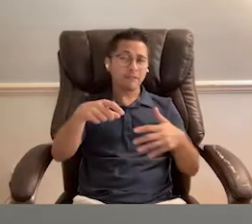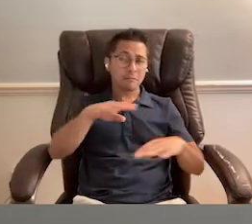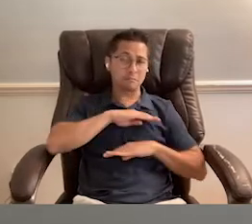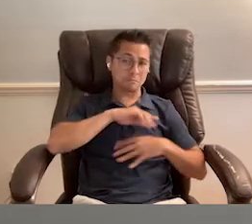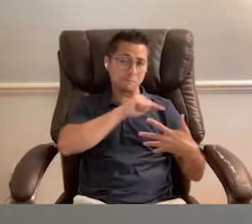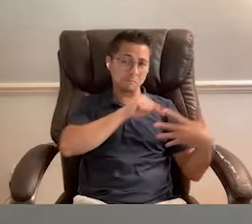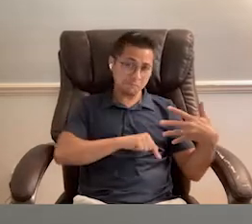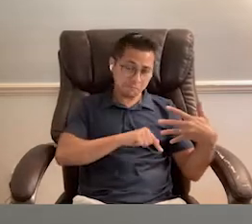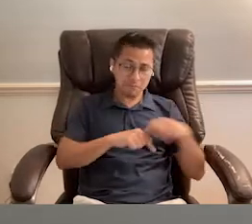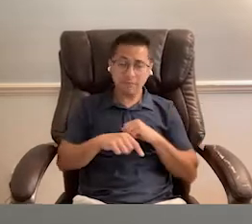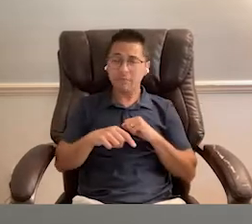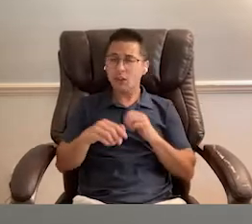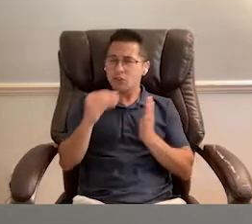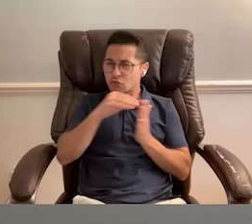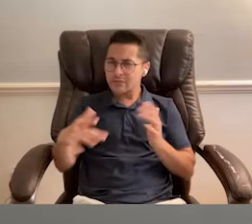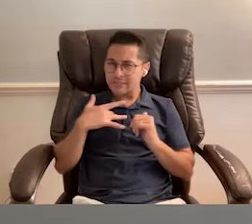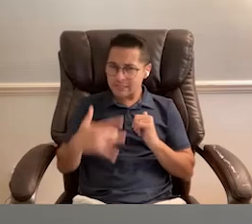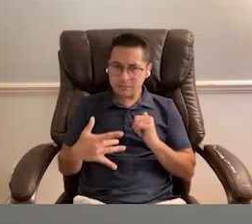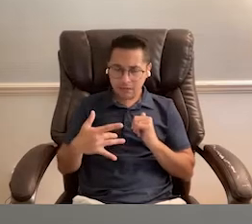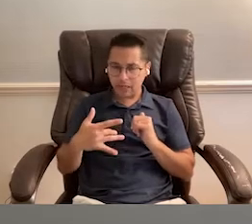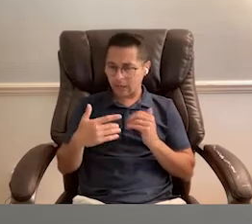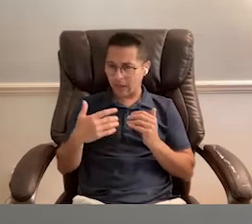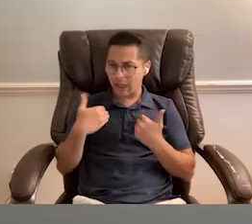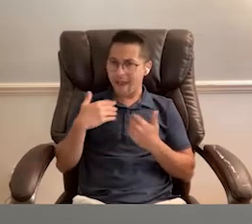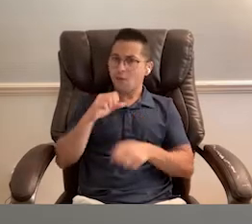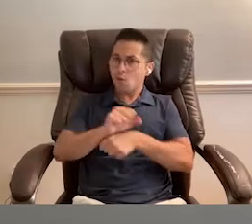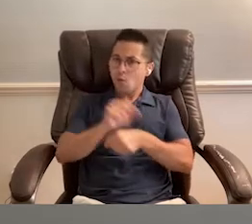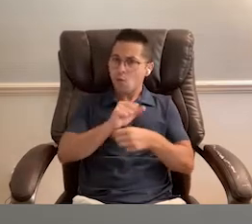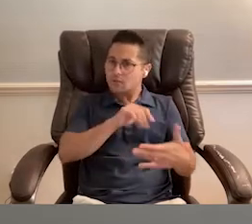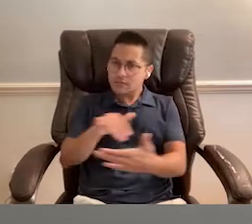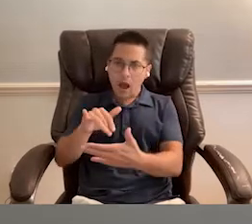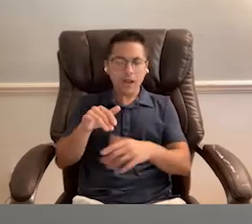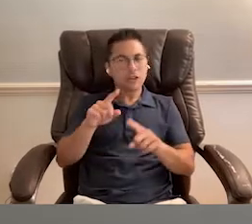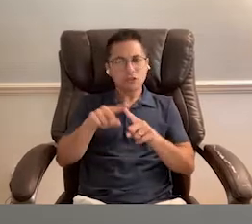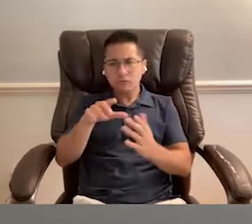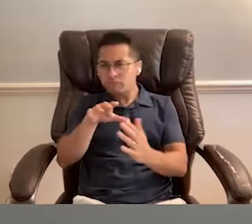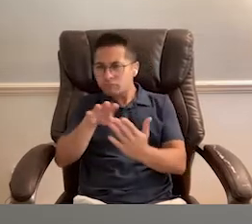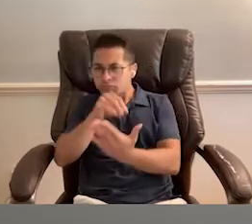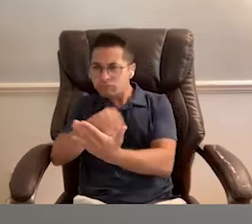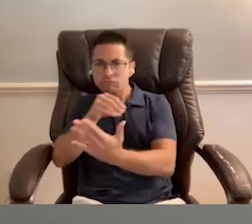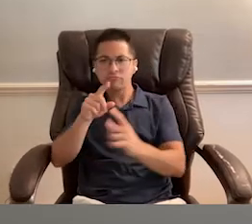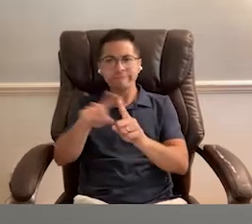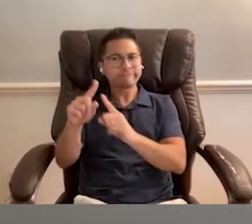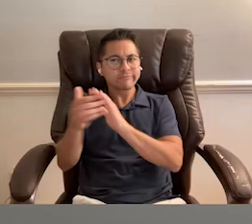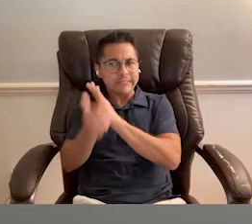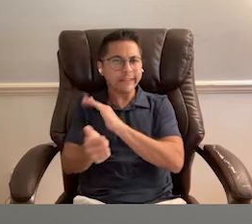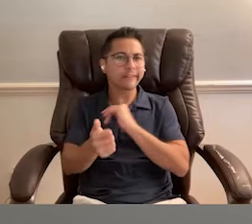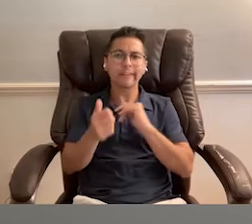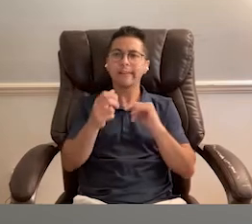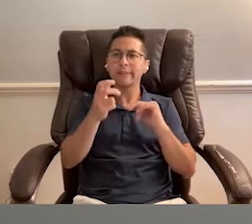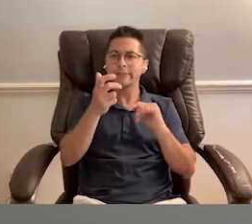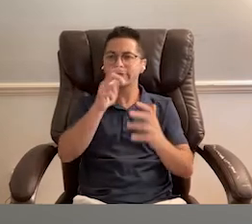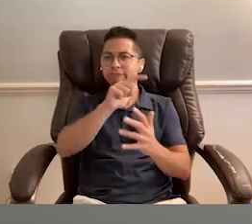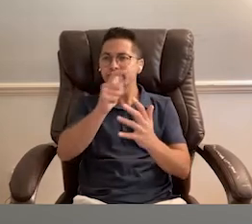and in students on access, generally it's structured work study to learn what, what skills they're good at, to rotate different jobs